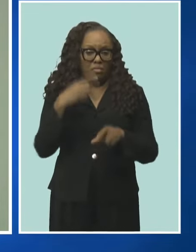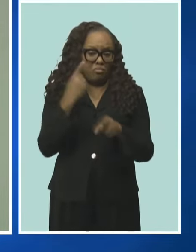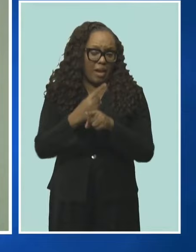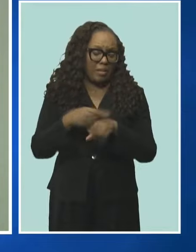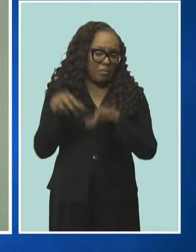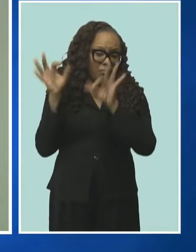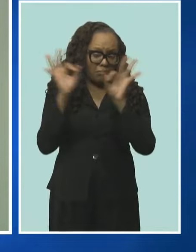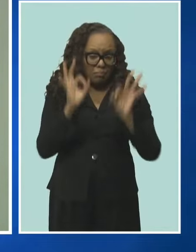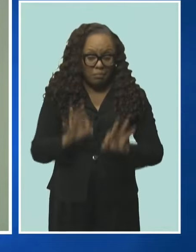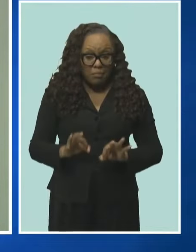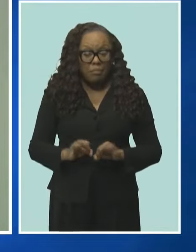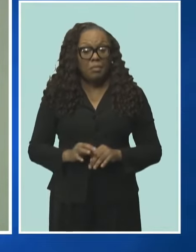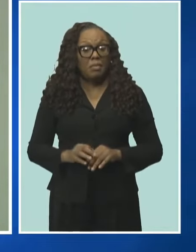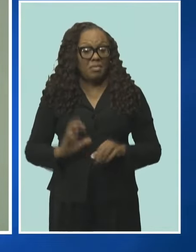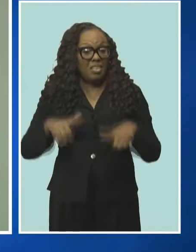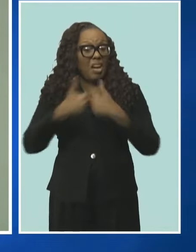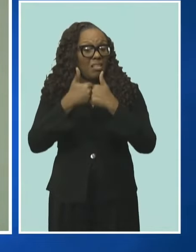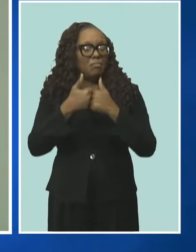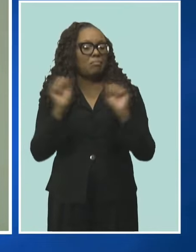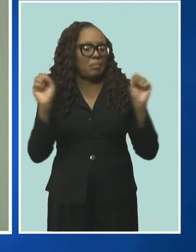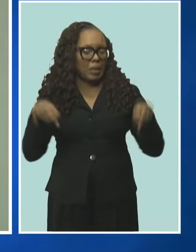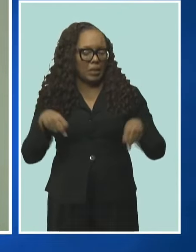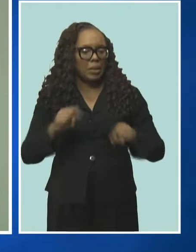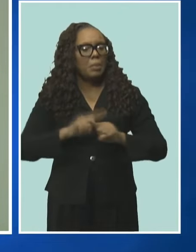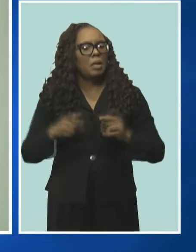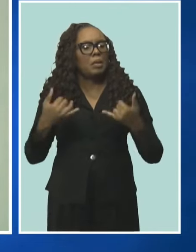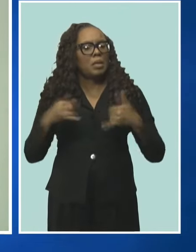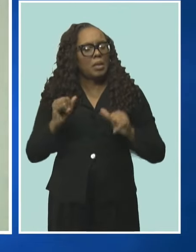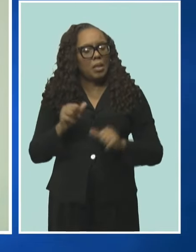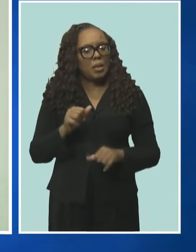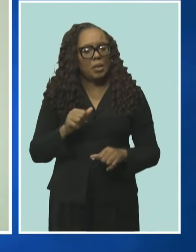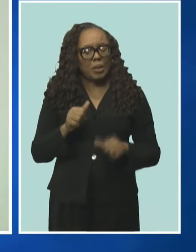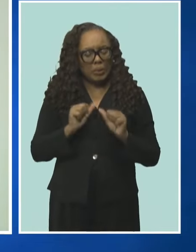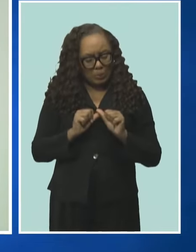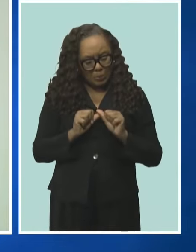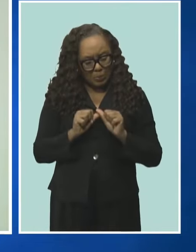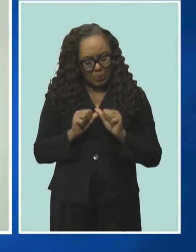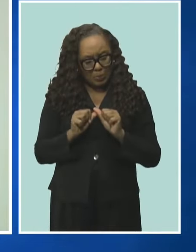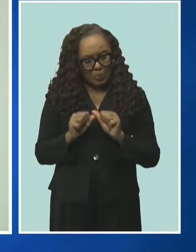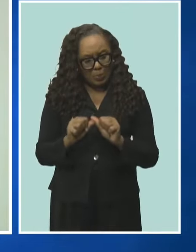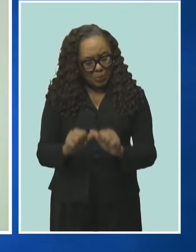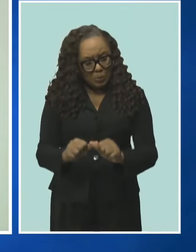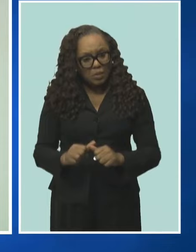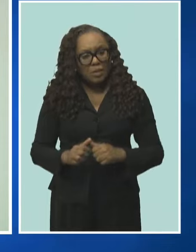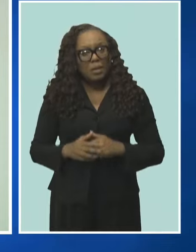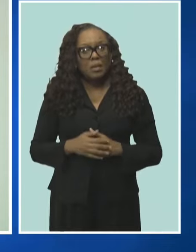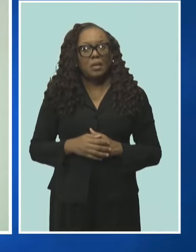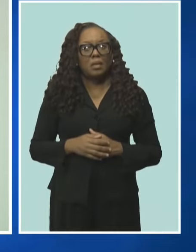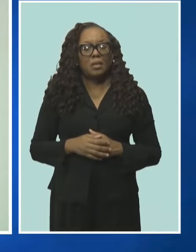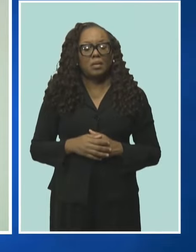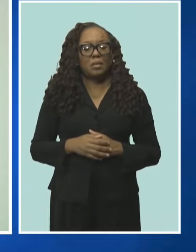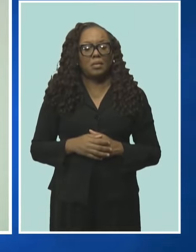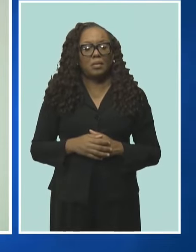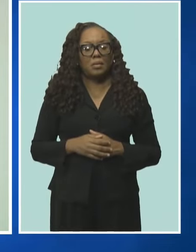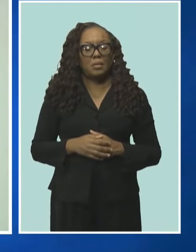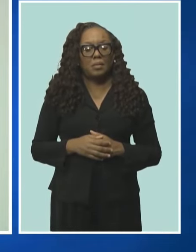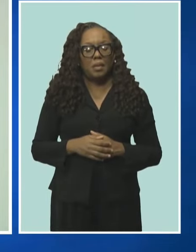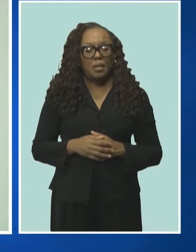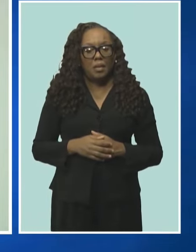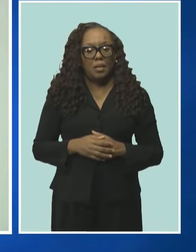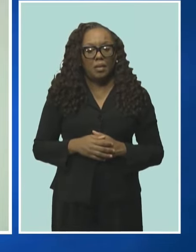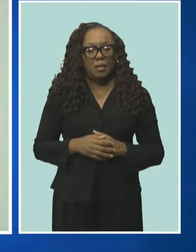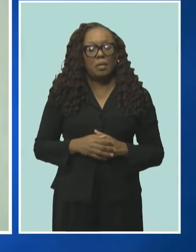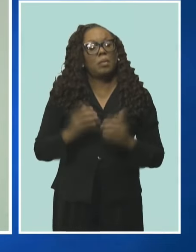still surviving, and we still work with the public administration and the powers that be to make sure that we have